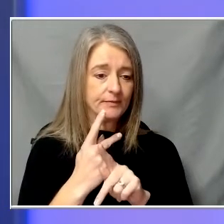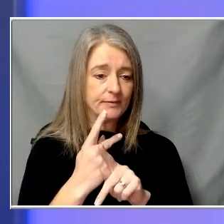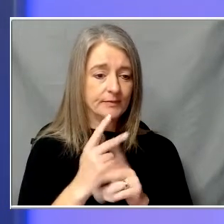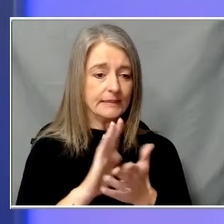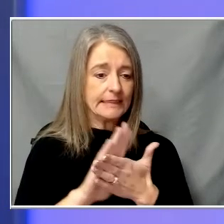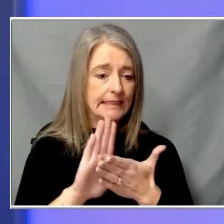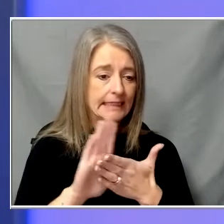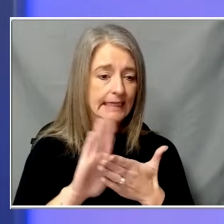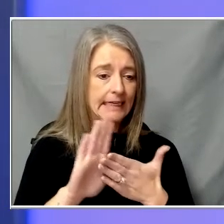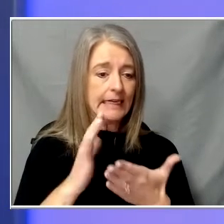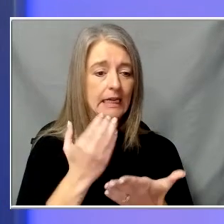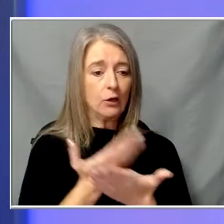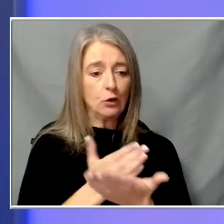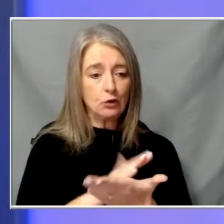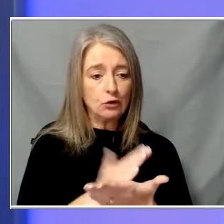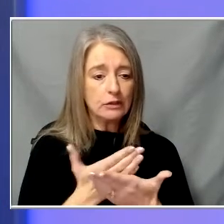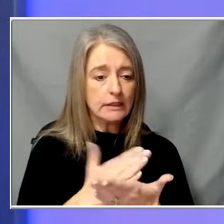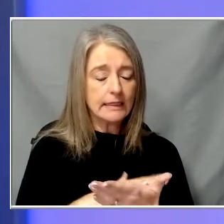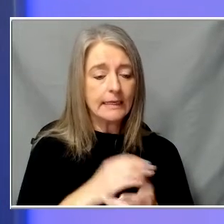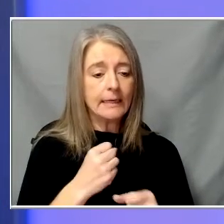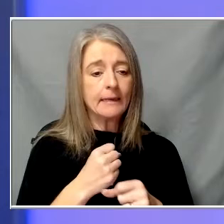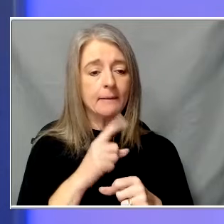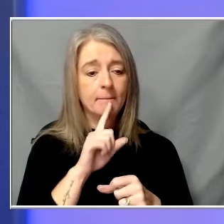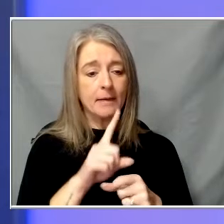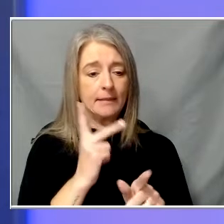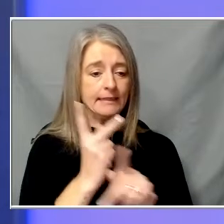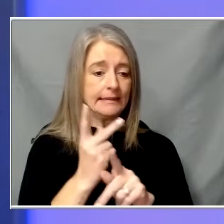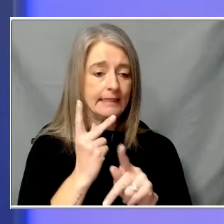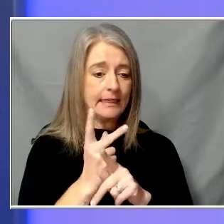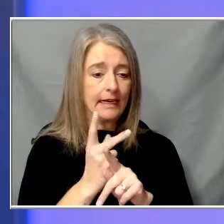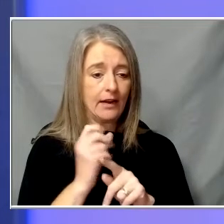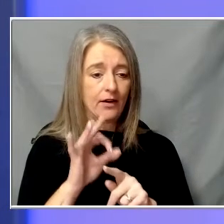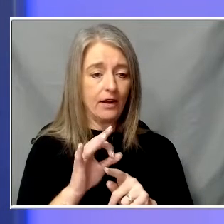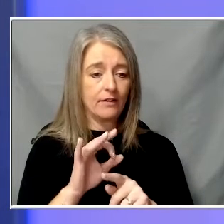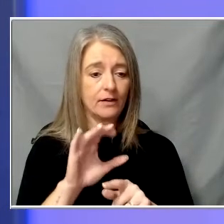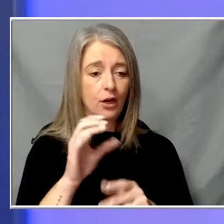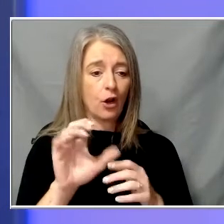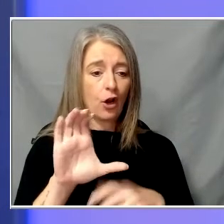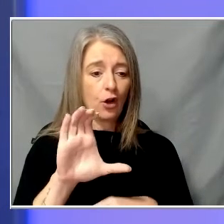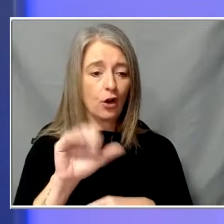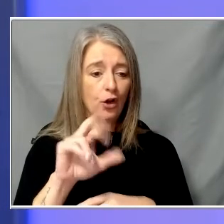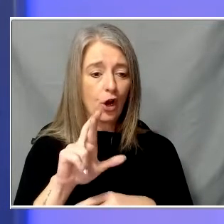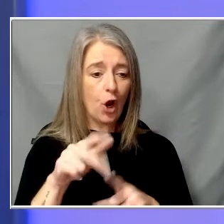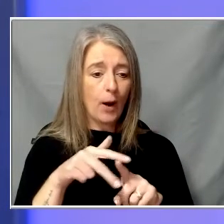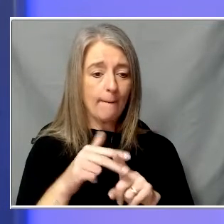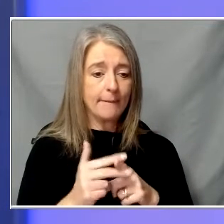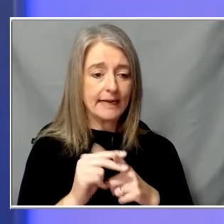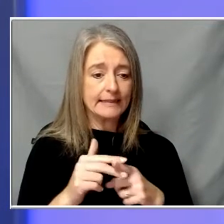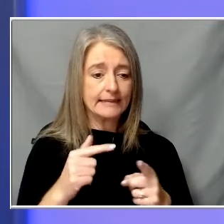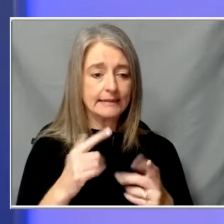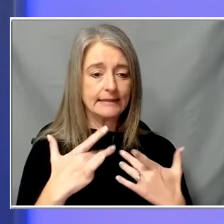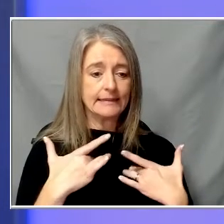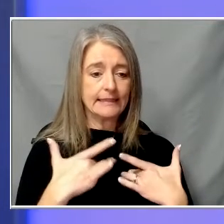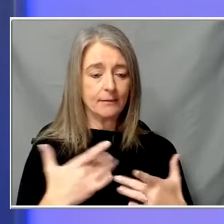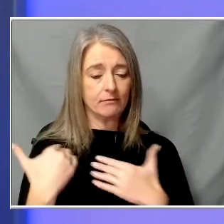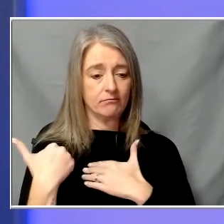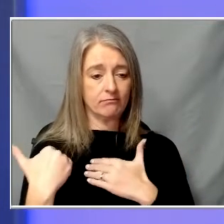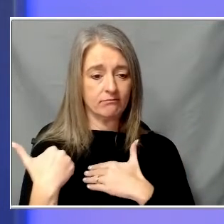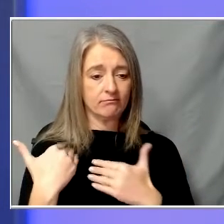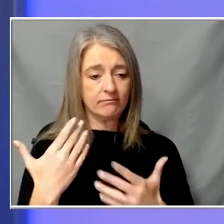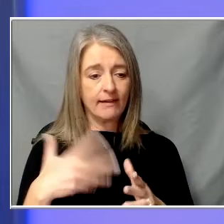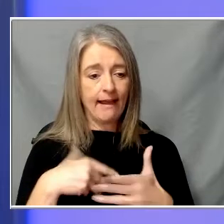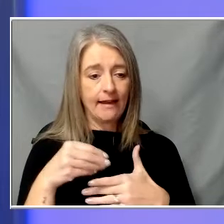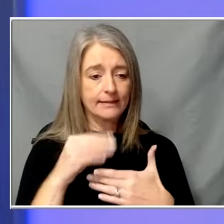or cooking. Maybe it's taking care of car maintenance, things that I would typically be responsible for as well outside of the